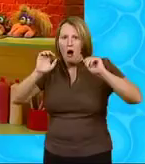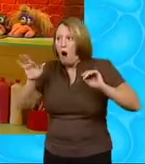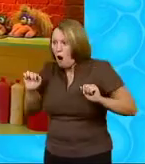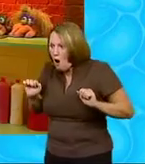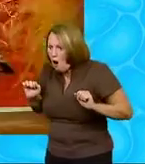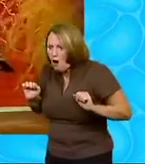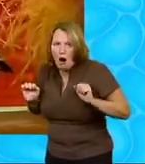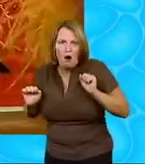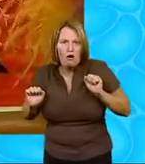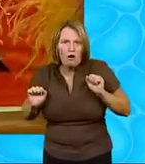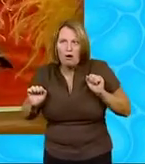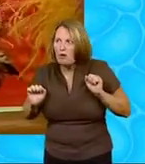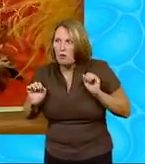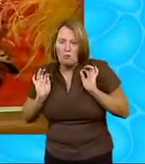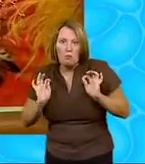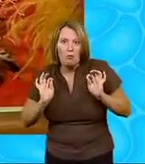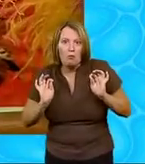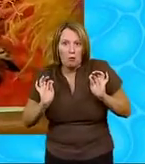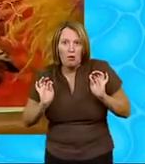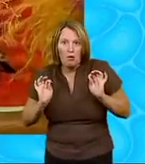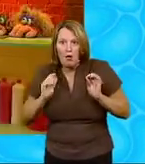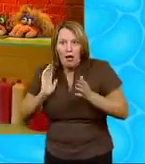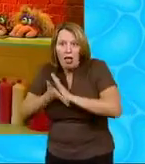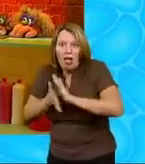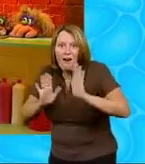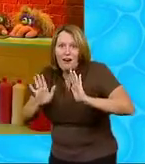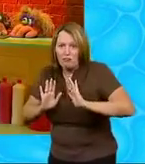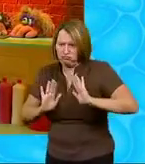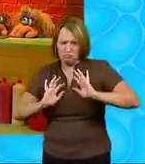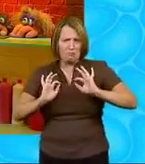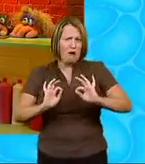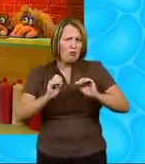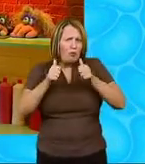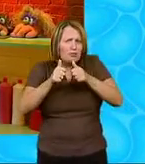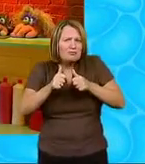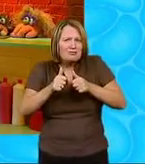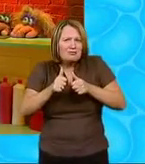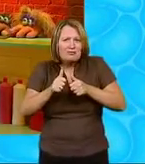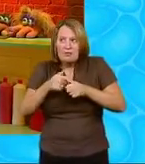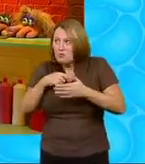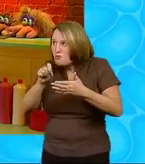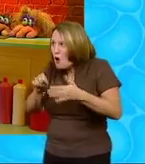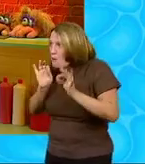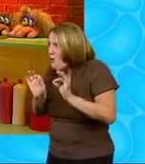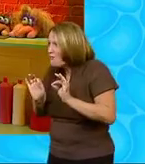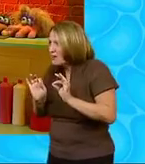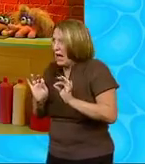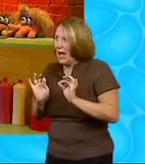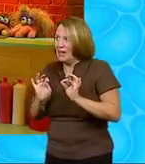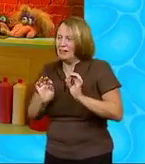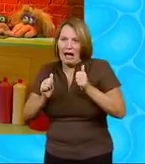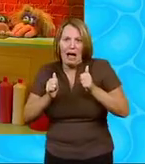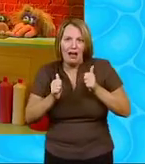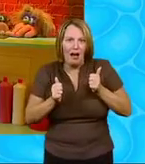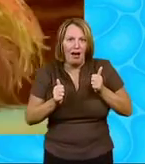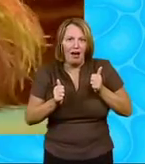perfect. So I didn't ruin it? No, it's good. And my drawing's perfect? Yeah, it's fine. Yeah, it's great. Chris?